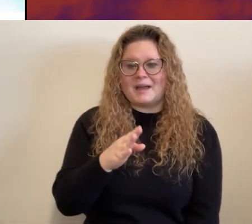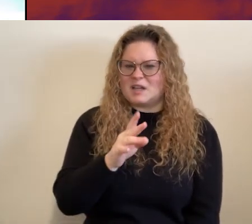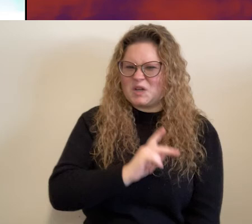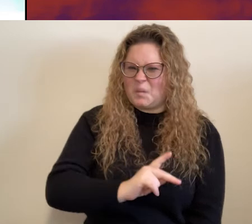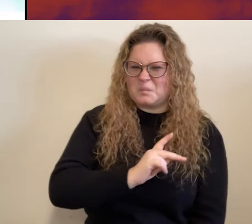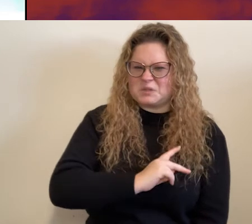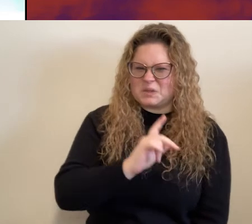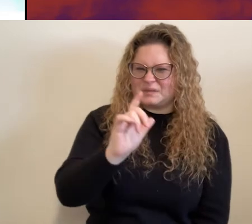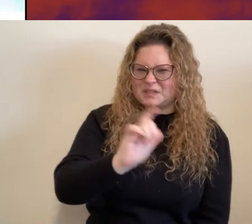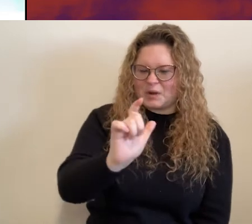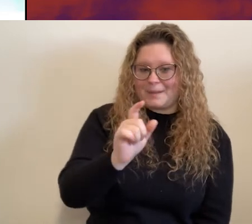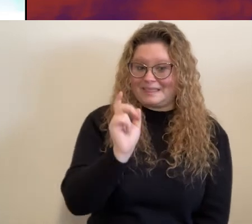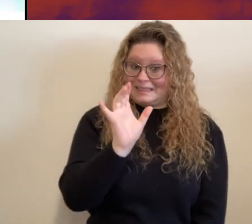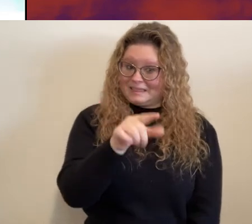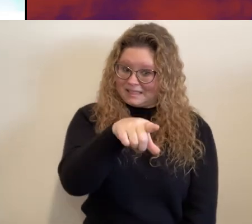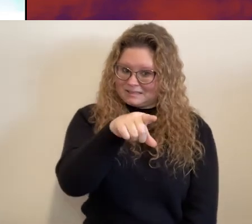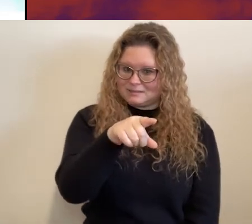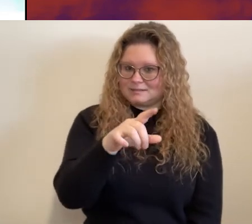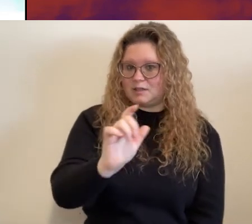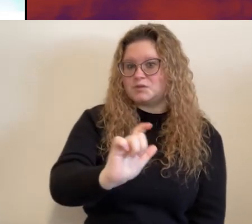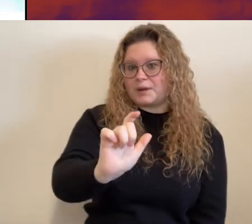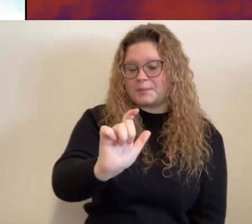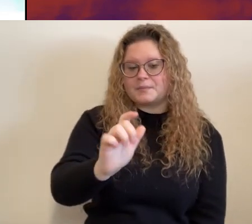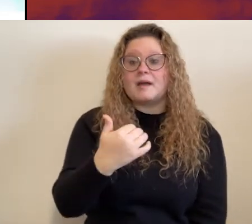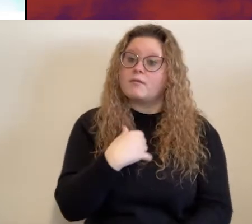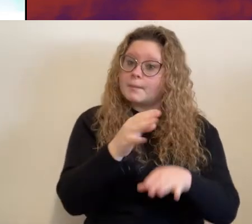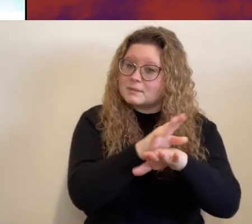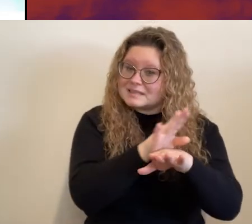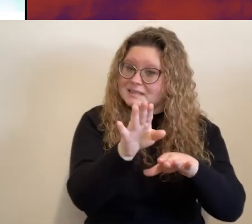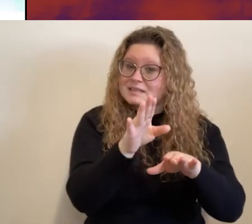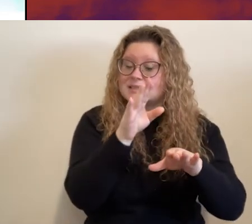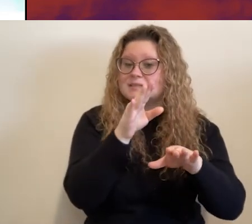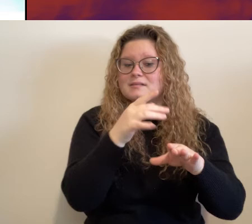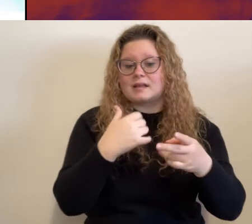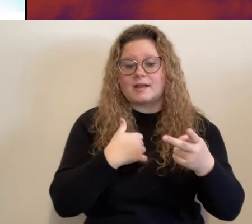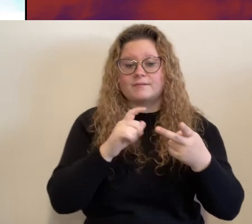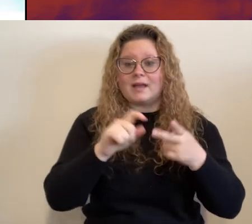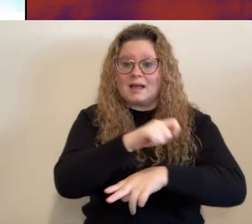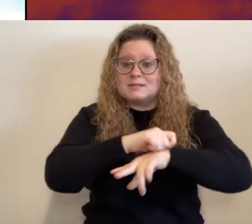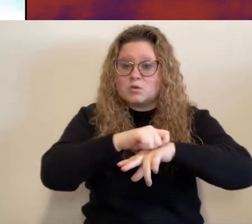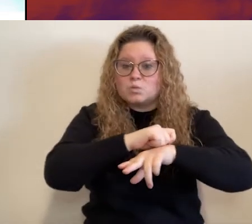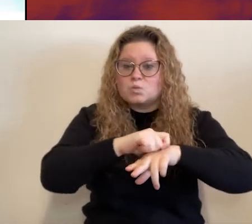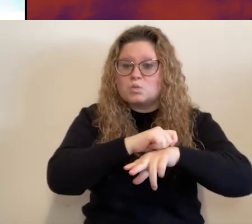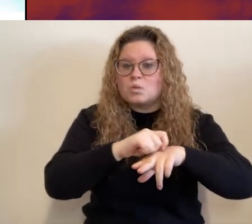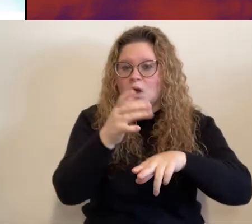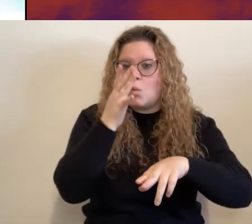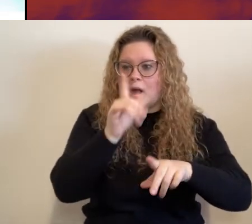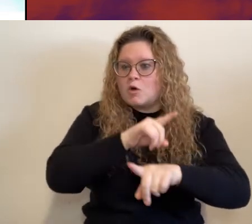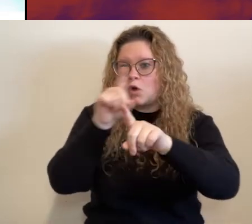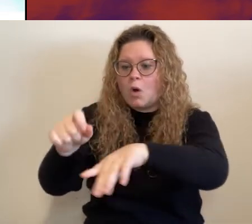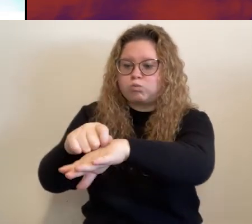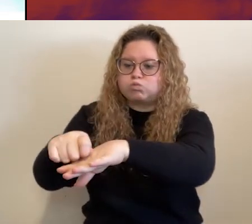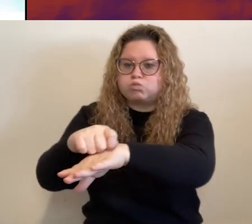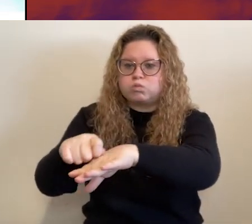this Instagram here, of course, I have like business things and a tattoo that I'll be getting, and me sounding, and the painting that I